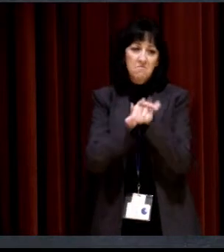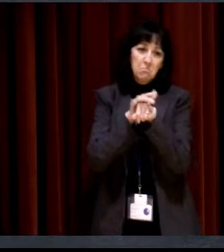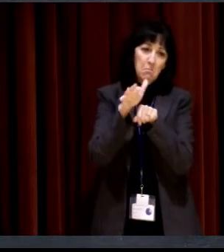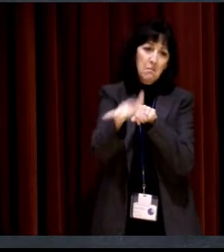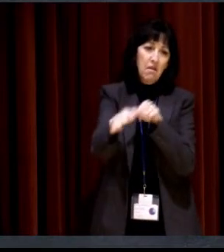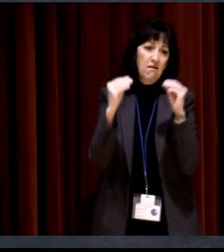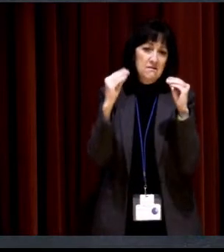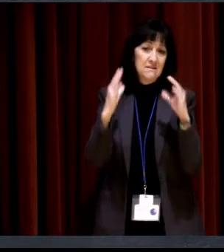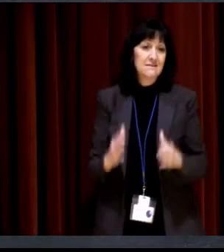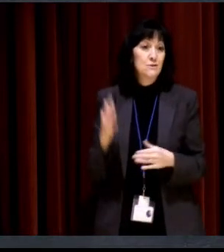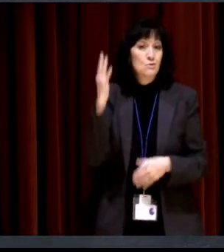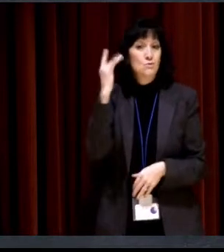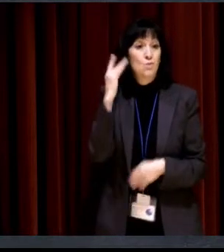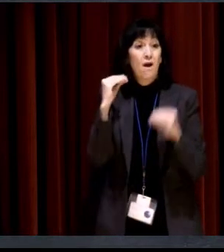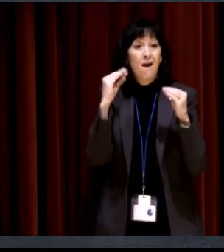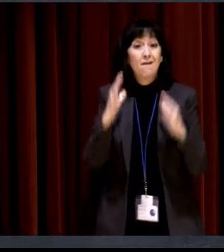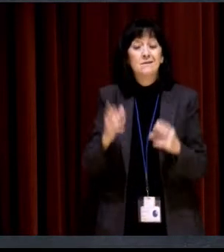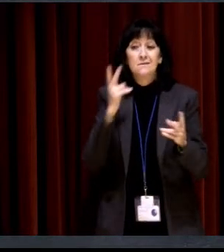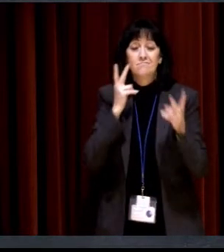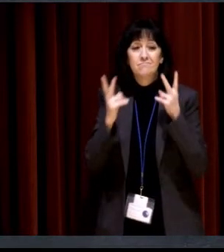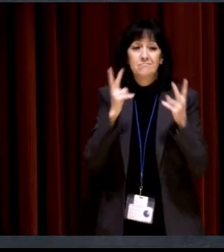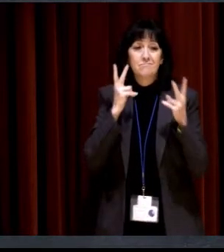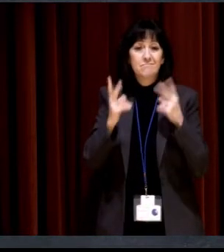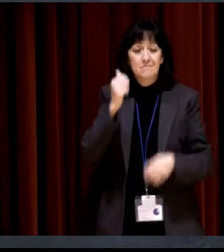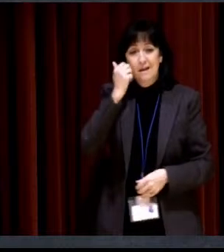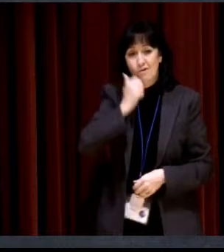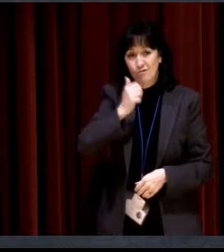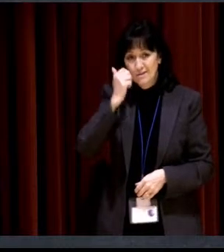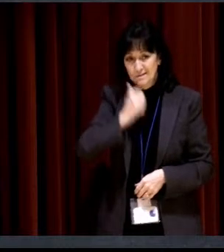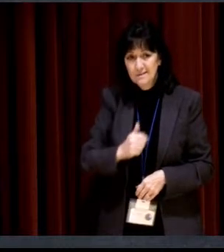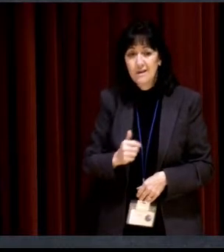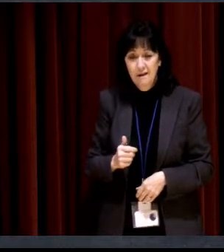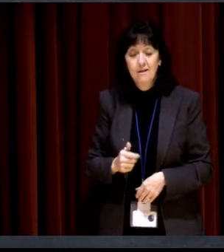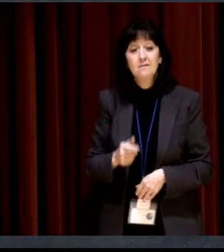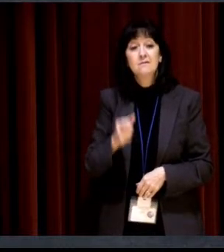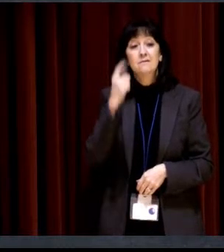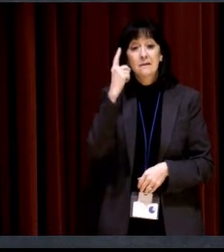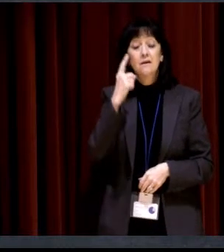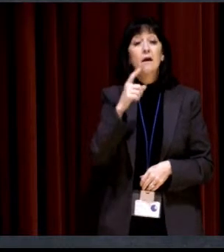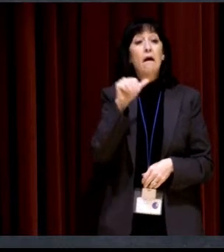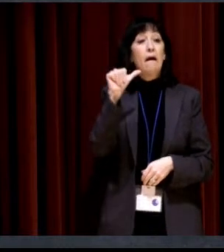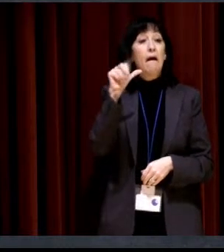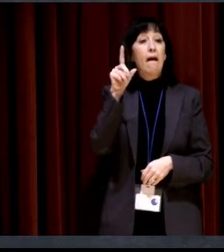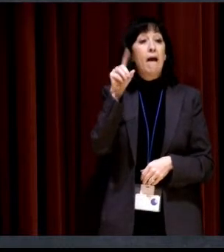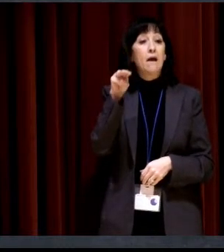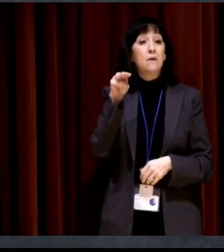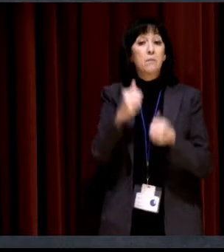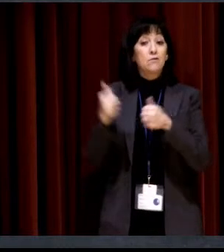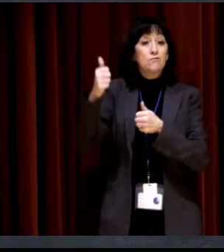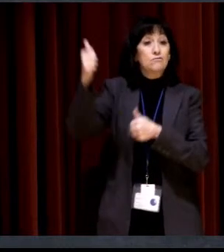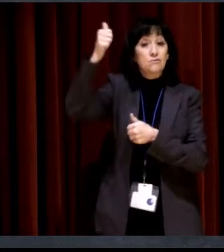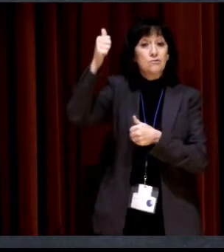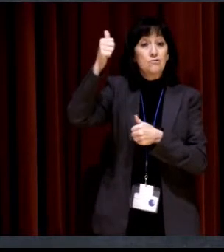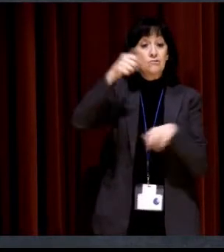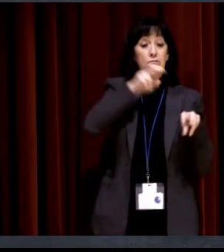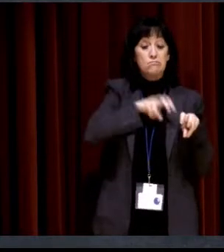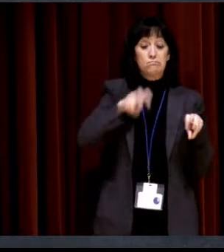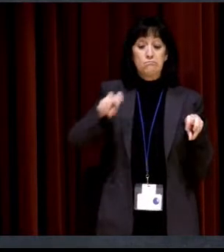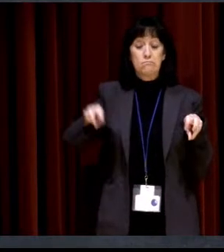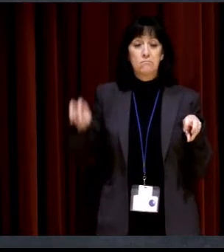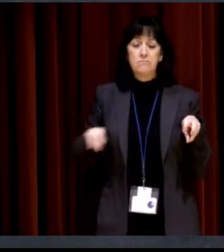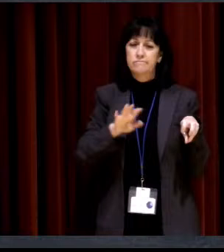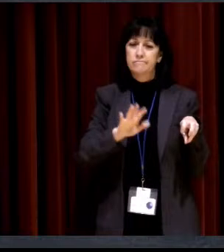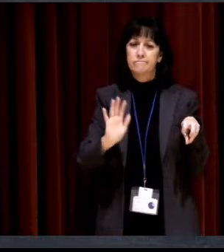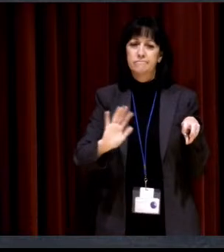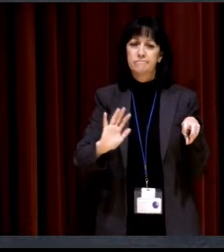what needs to happen, potentially decrease the number of administrators. Don't know if you, anything on that? Well, one thing that